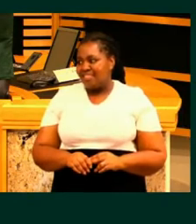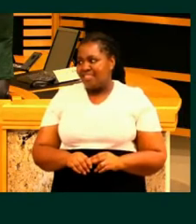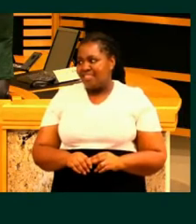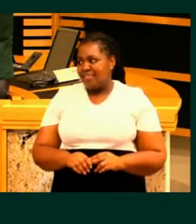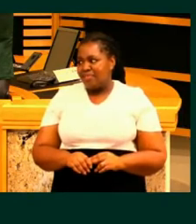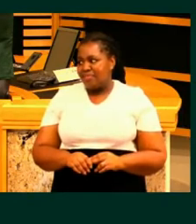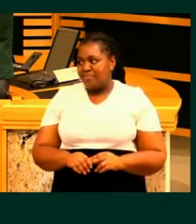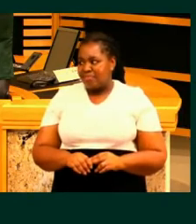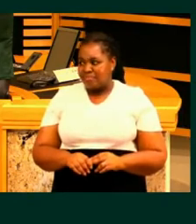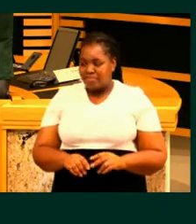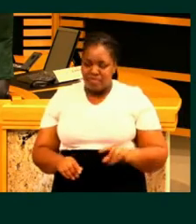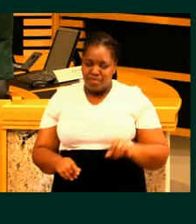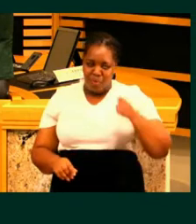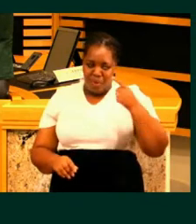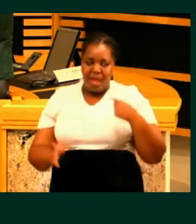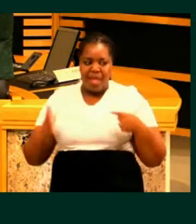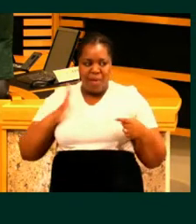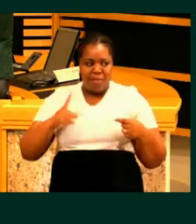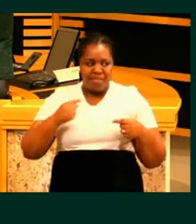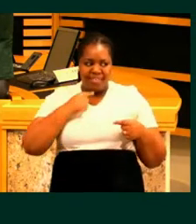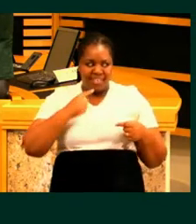want first to indicate